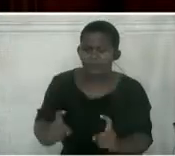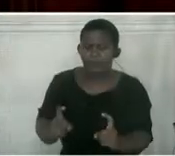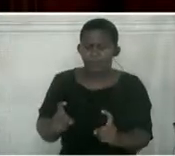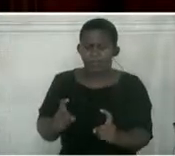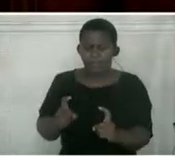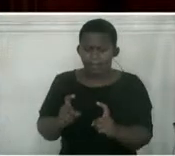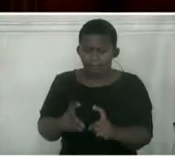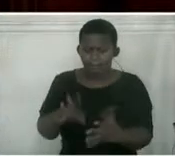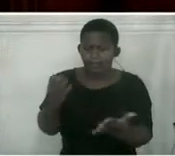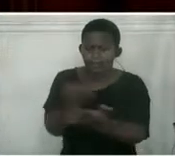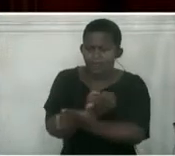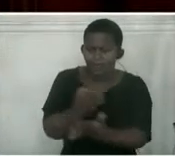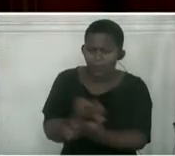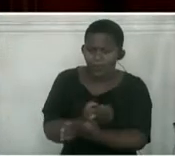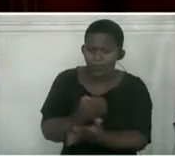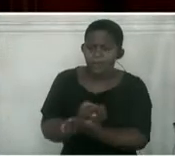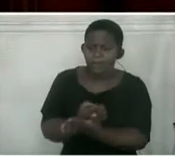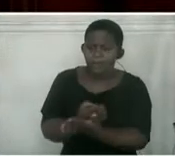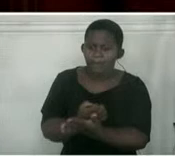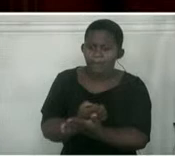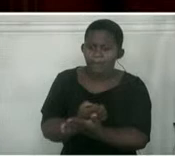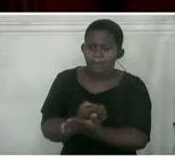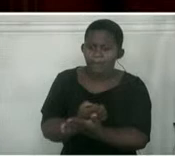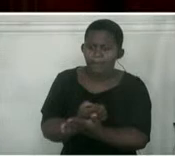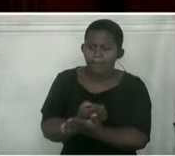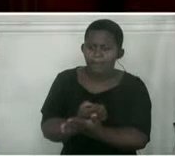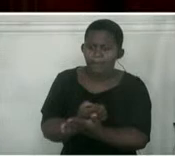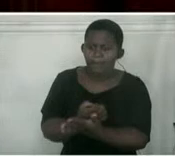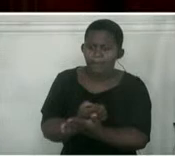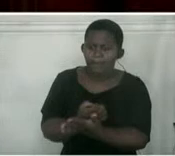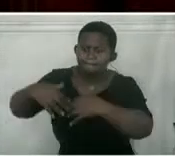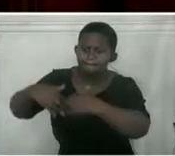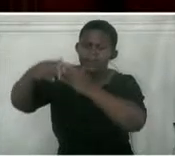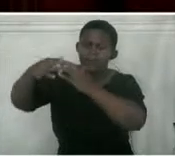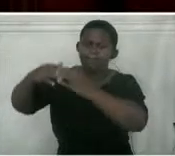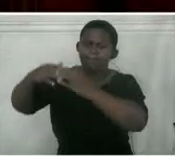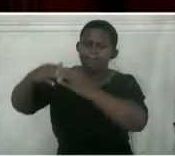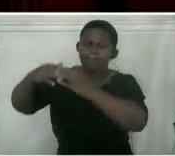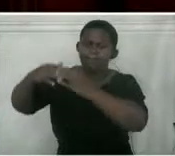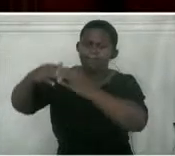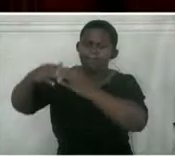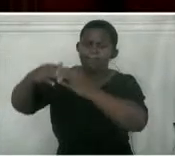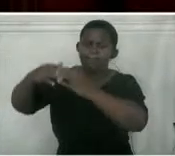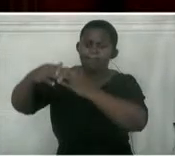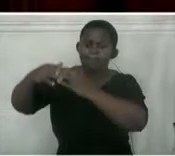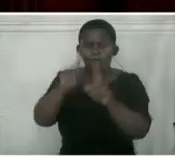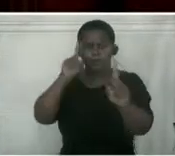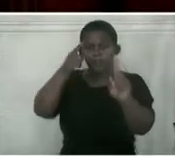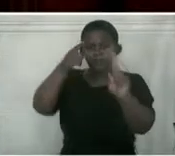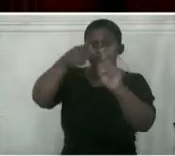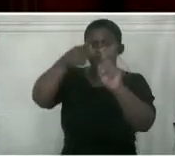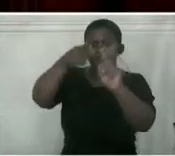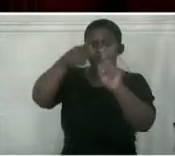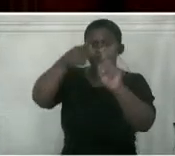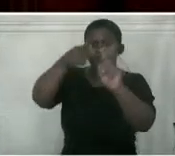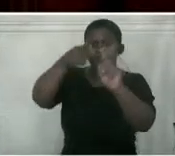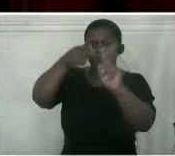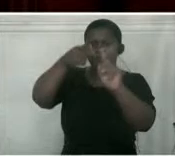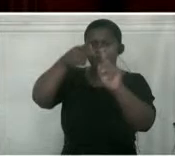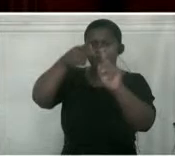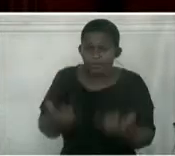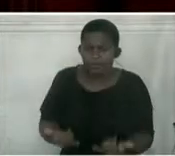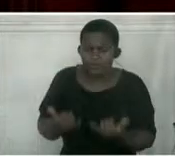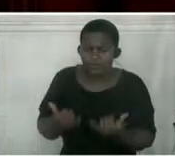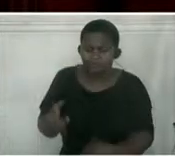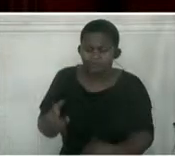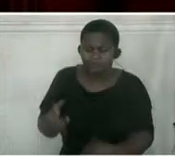in economic recovery and job creation. The directives and targets we have laid out today must